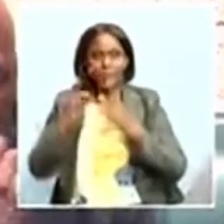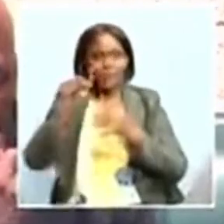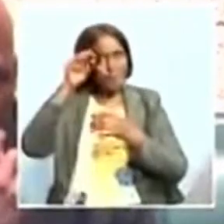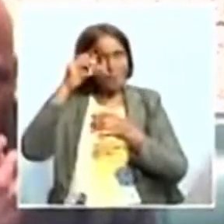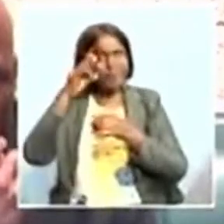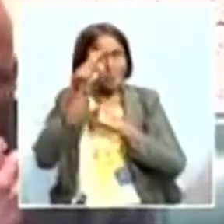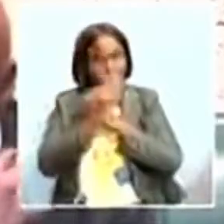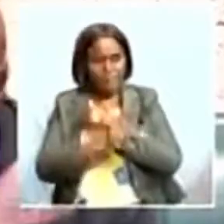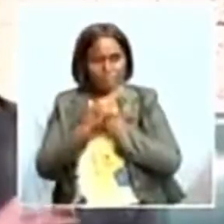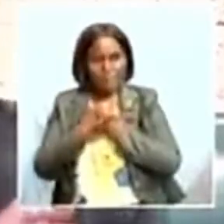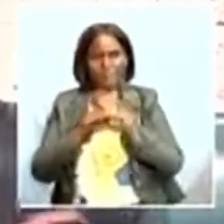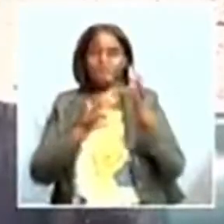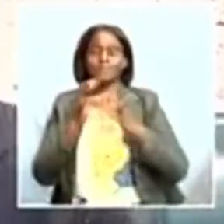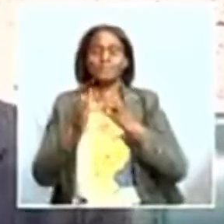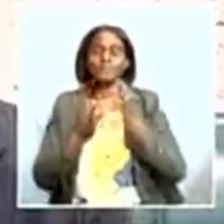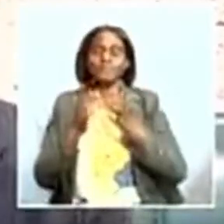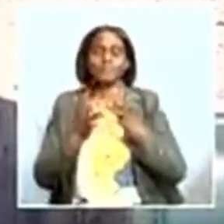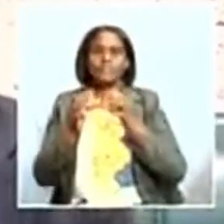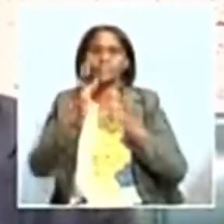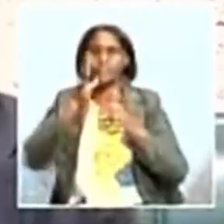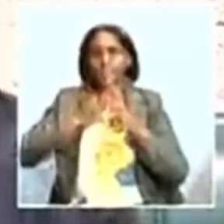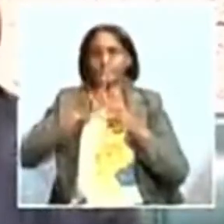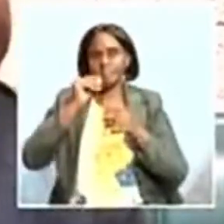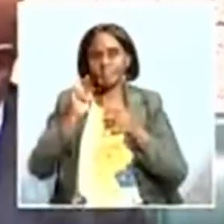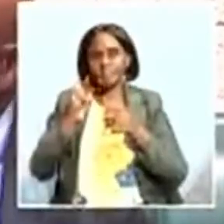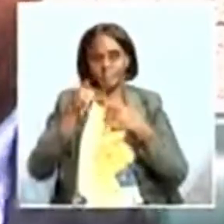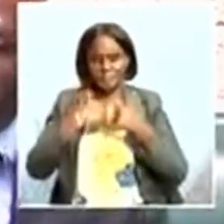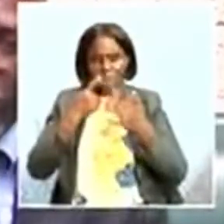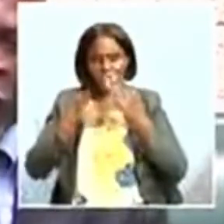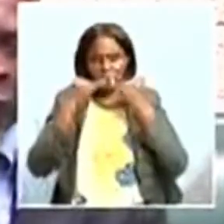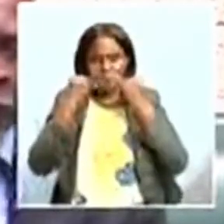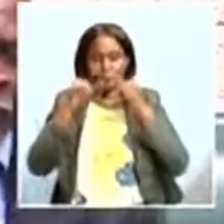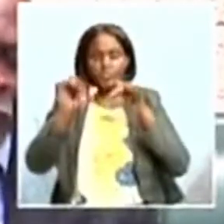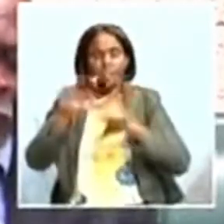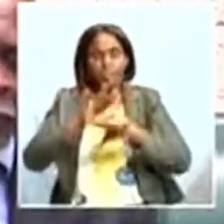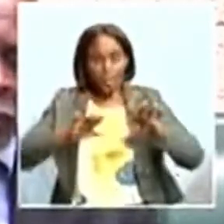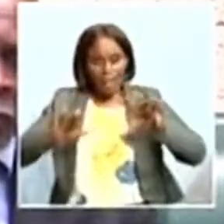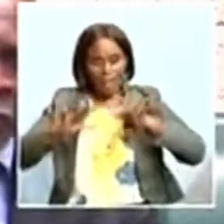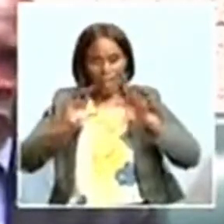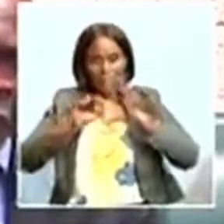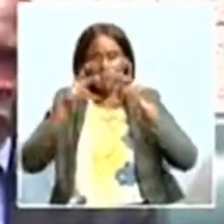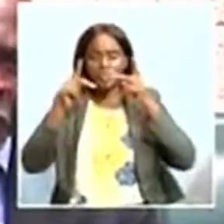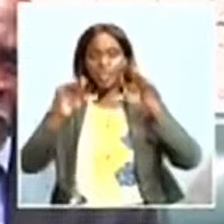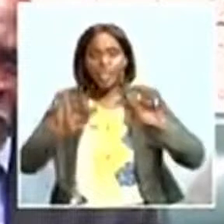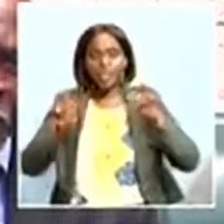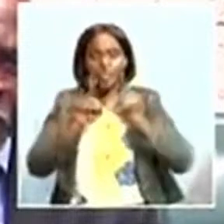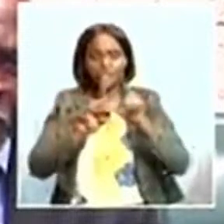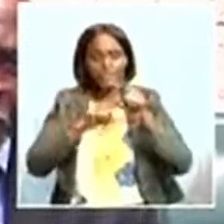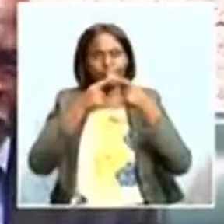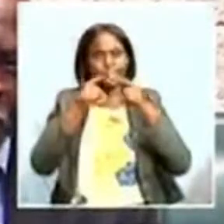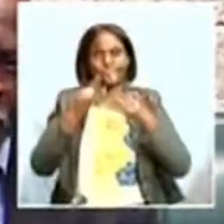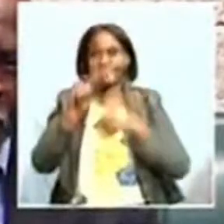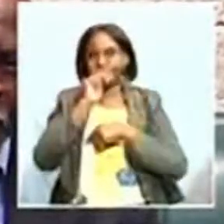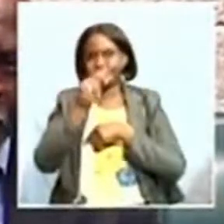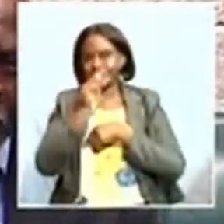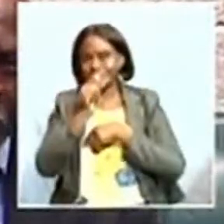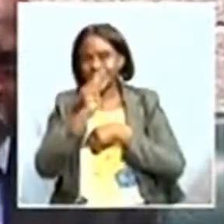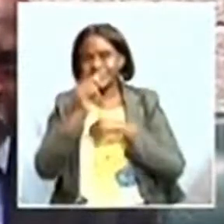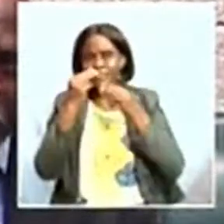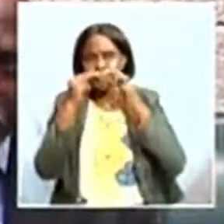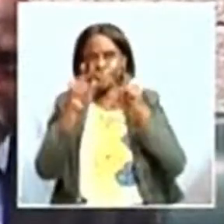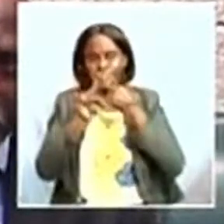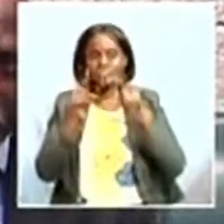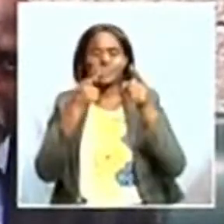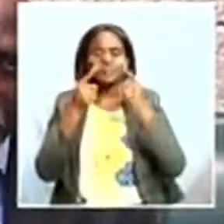Foreign Affairs. Madam Speaker, there is information going around in the public domain and various media platforms